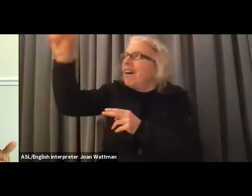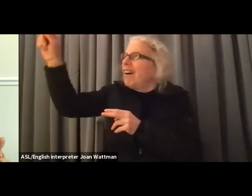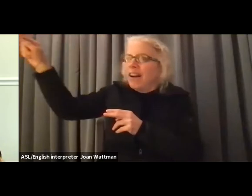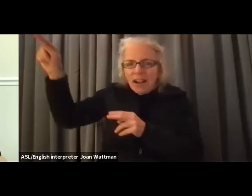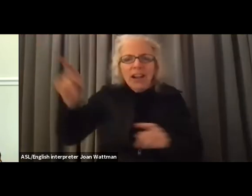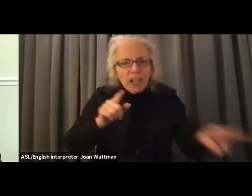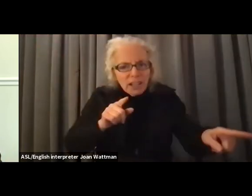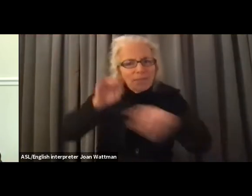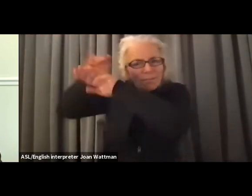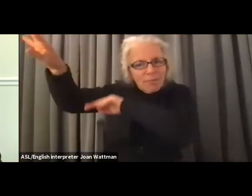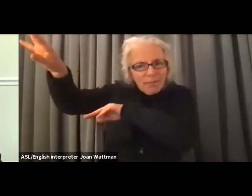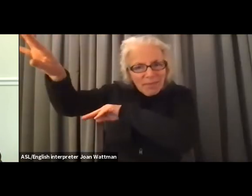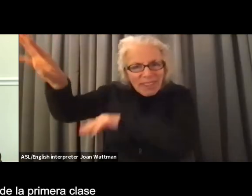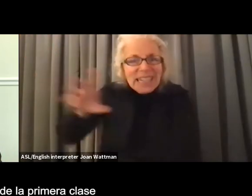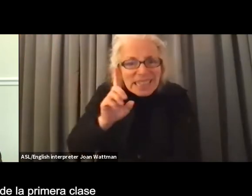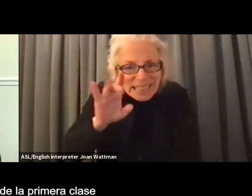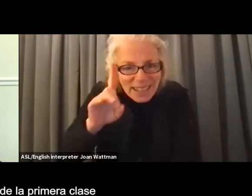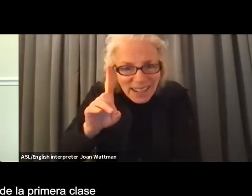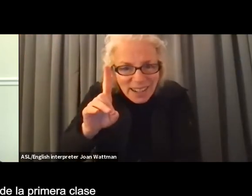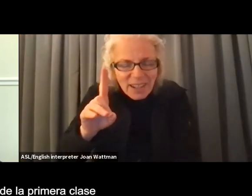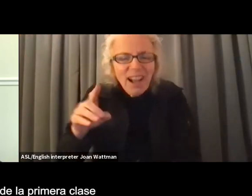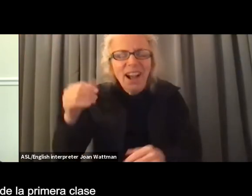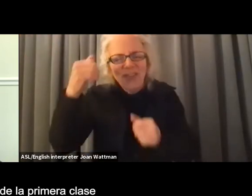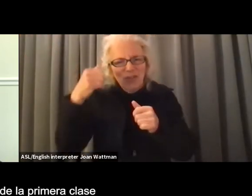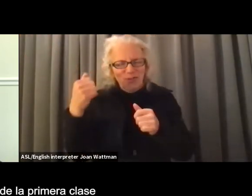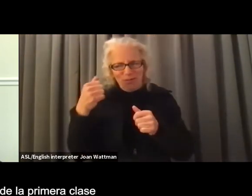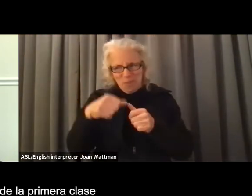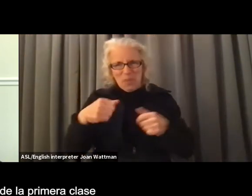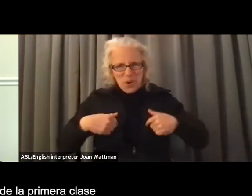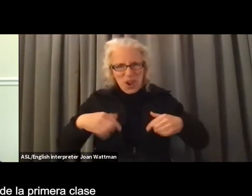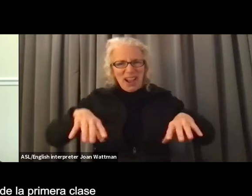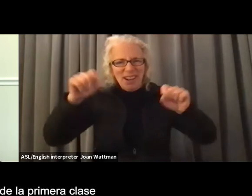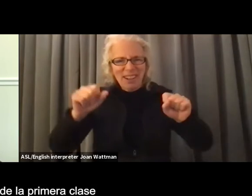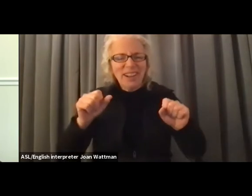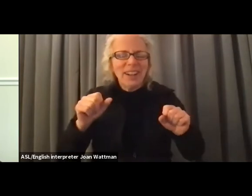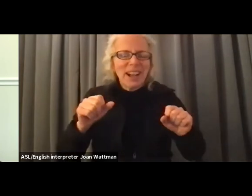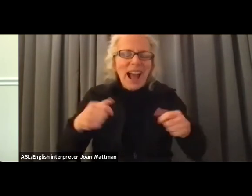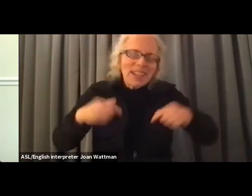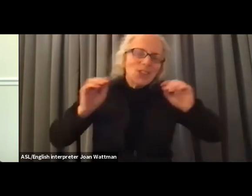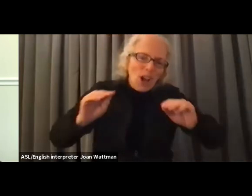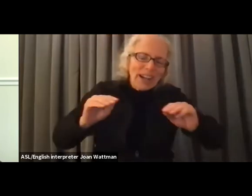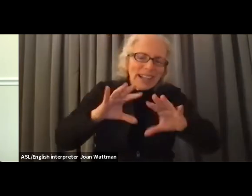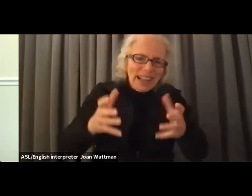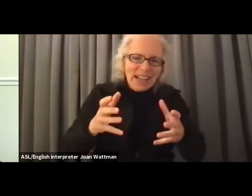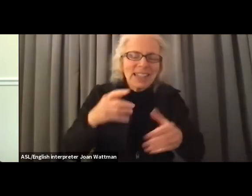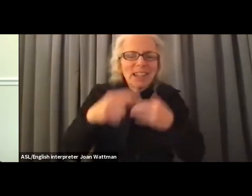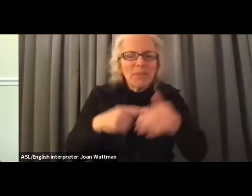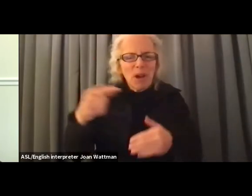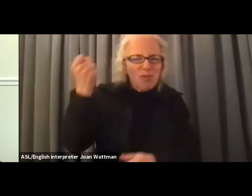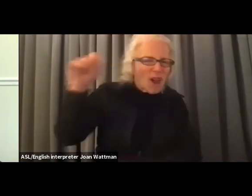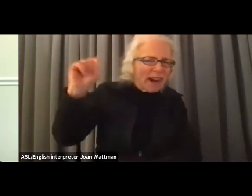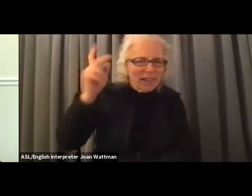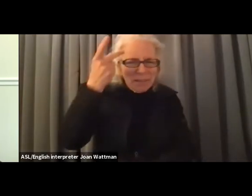own intellectual development. I was reminded of the very first class I designed and taught myself, a seminar on radical political